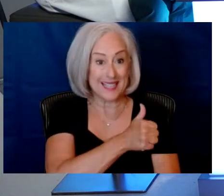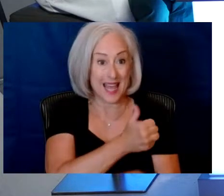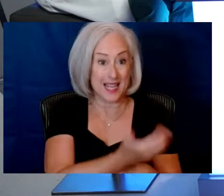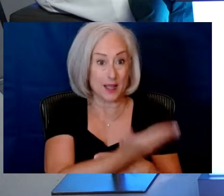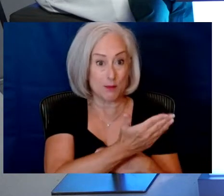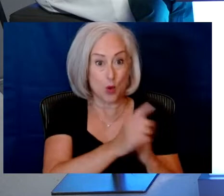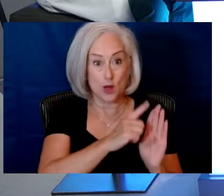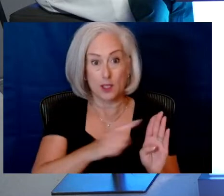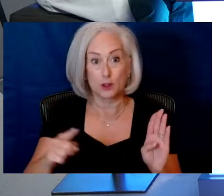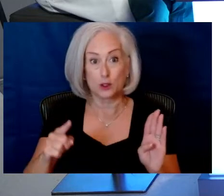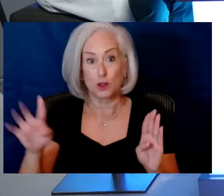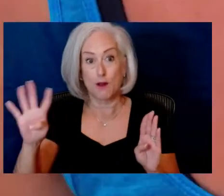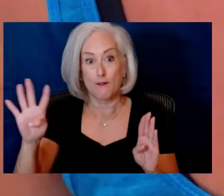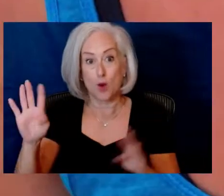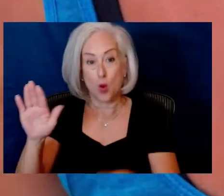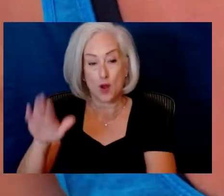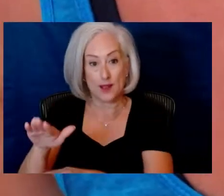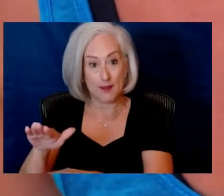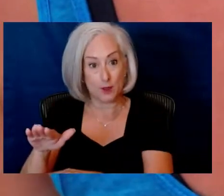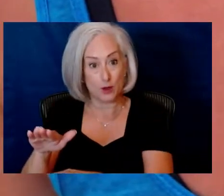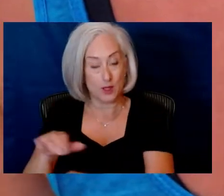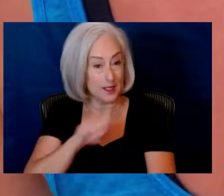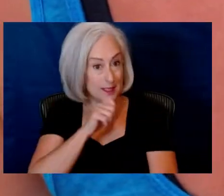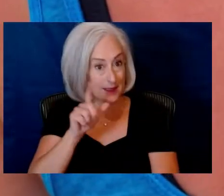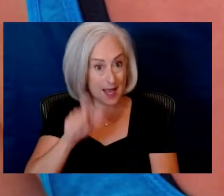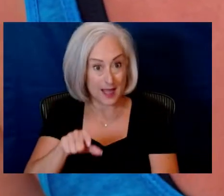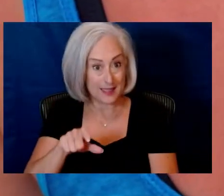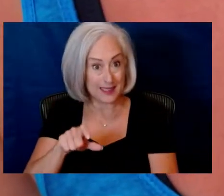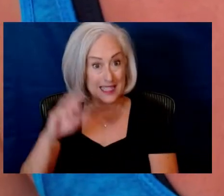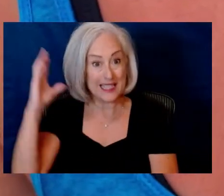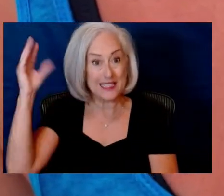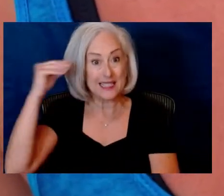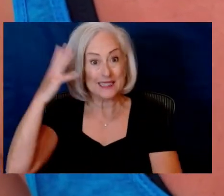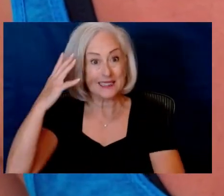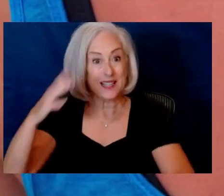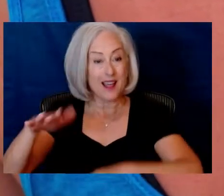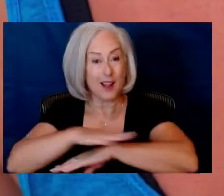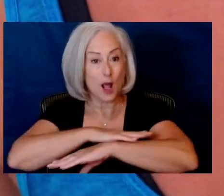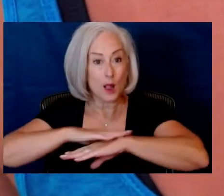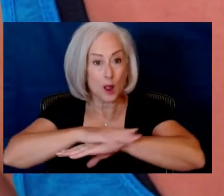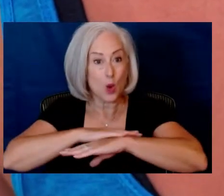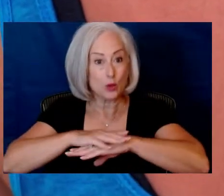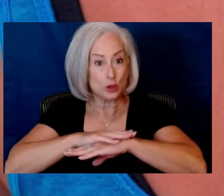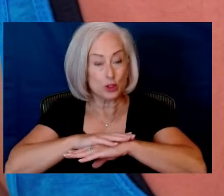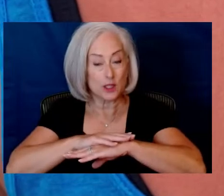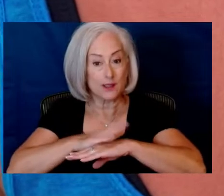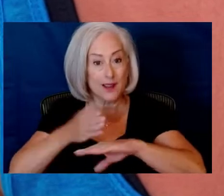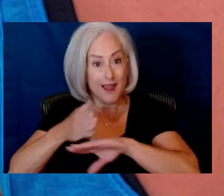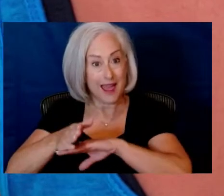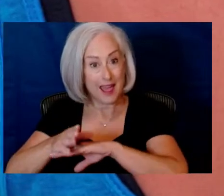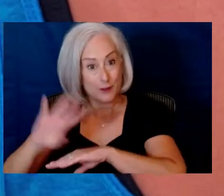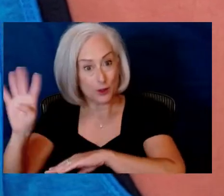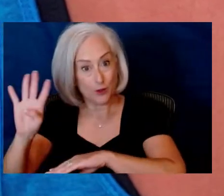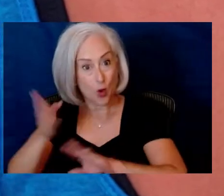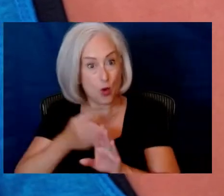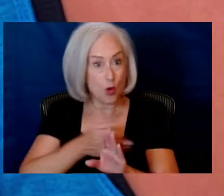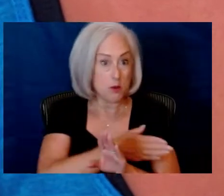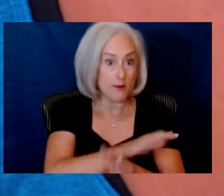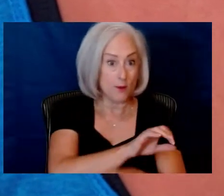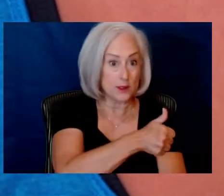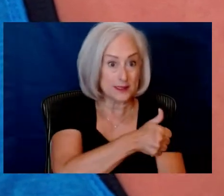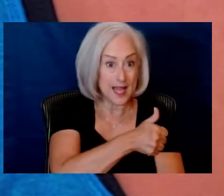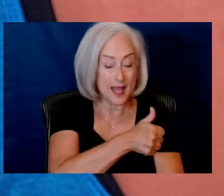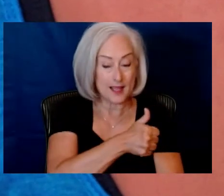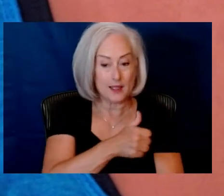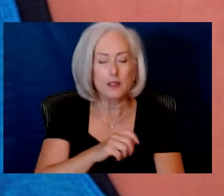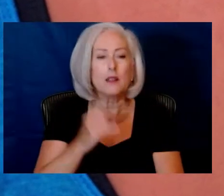need sunscreen then outside of those times before 10, after 4? But also, what about cloudiness? Am I also safe? Do I not